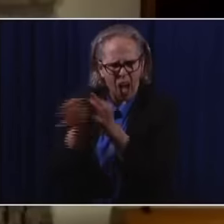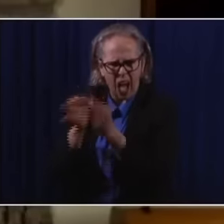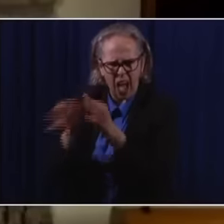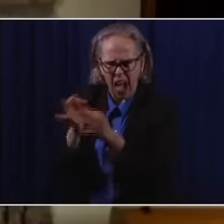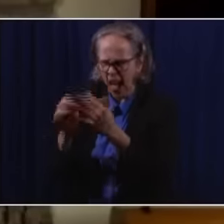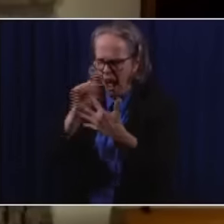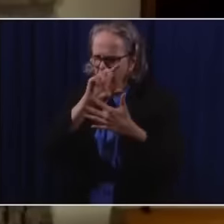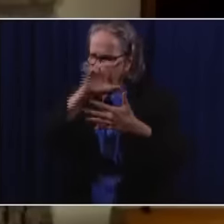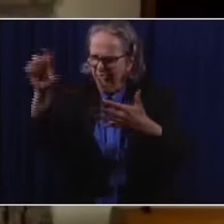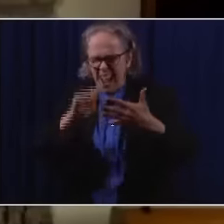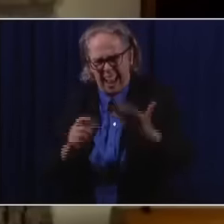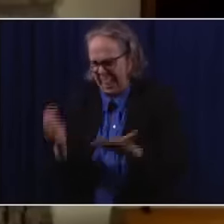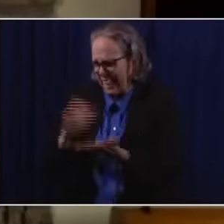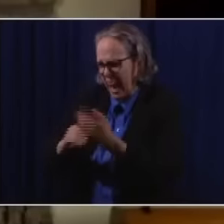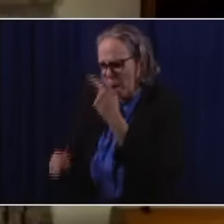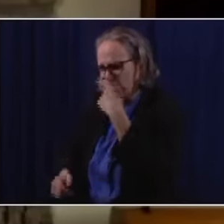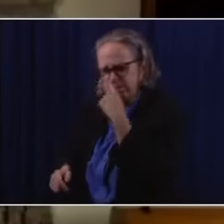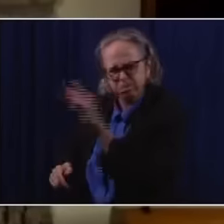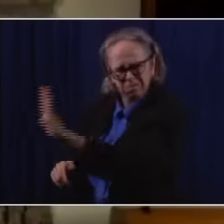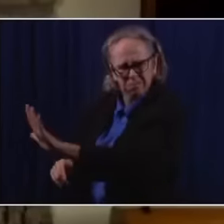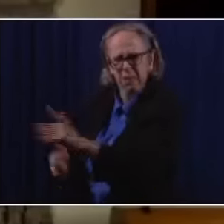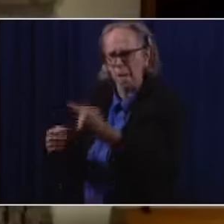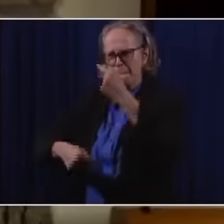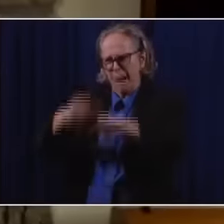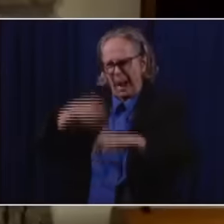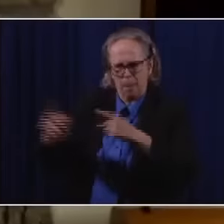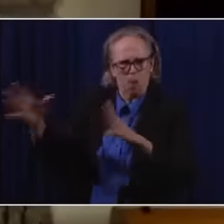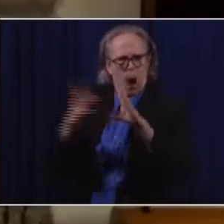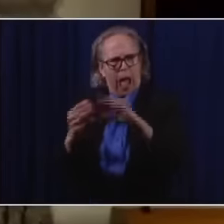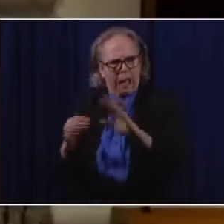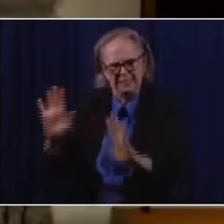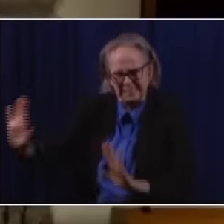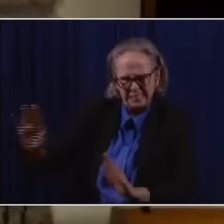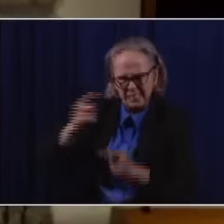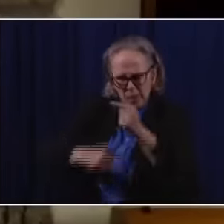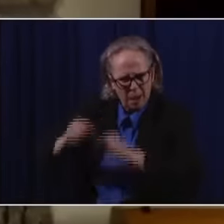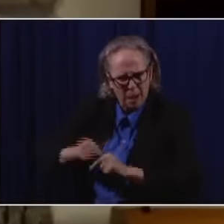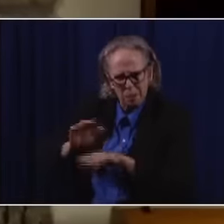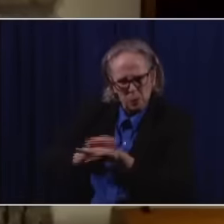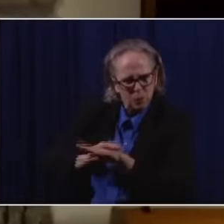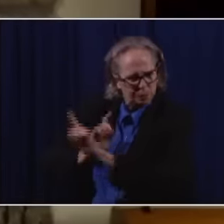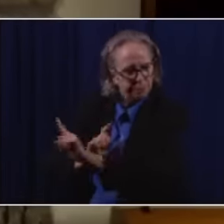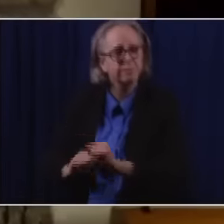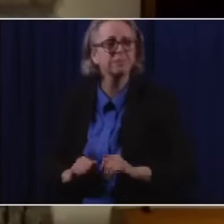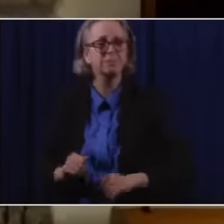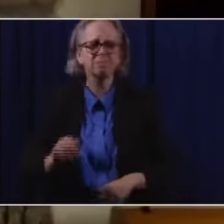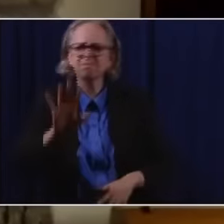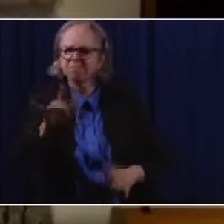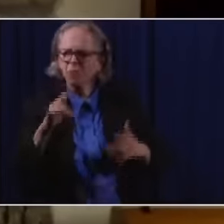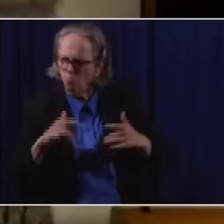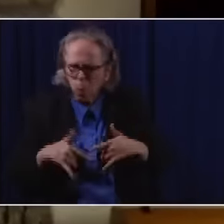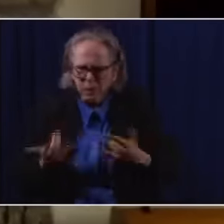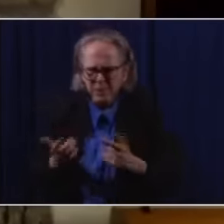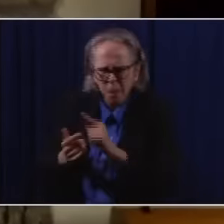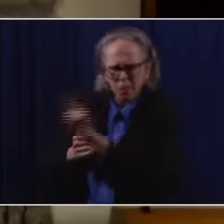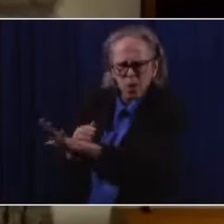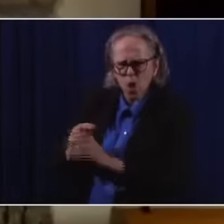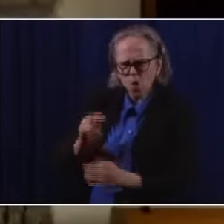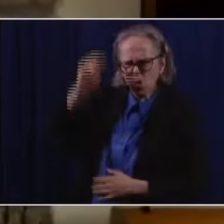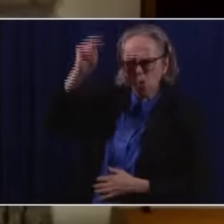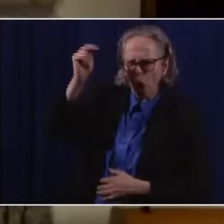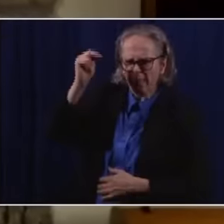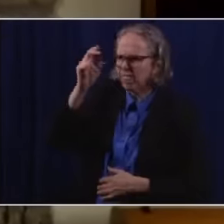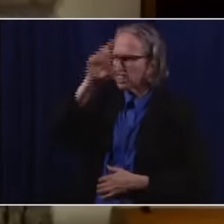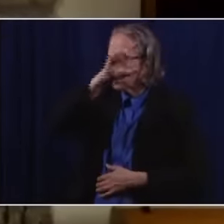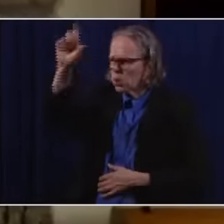again, let's start with northern tier of Ohio. What are we seeing in that zone? What are we seeing in